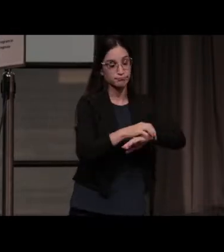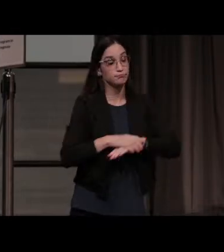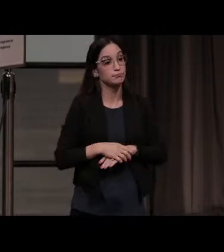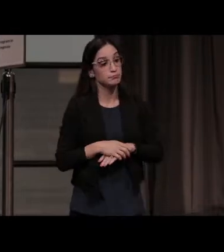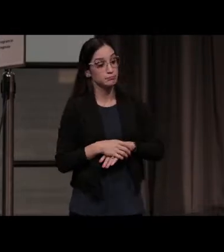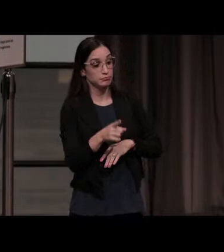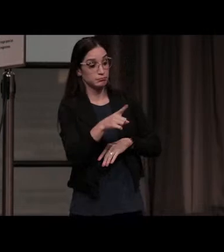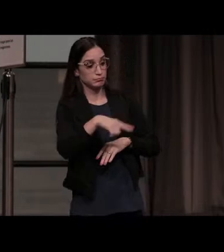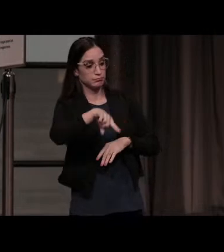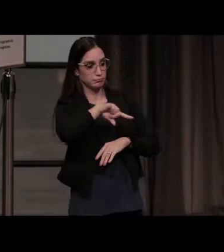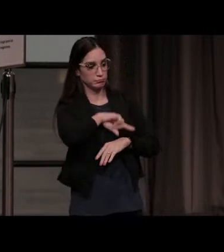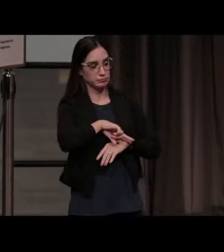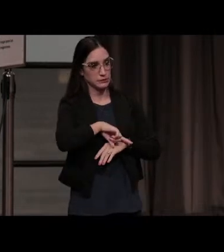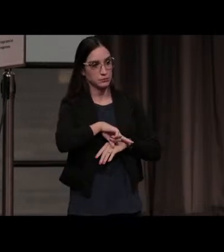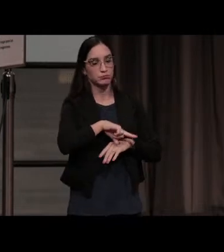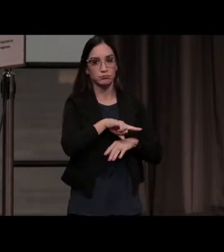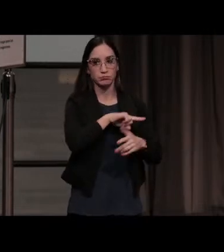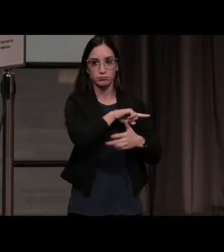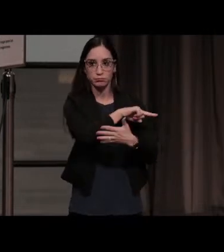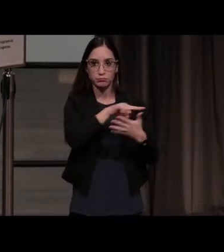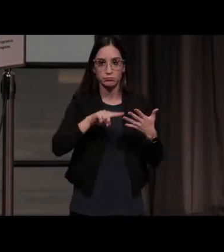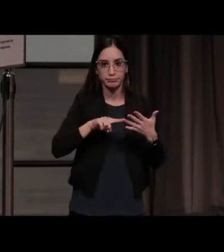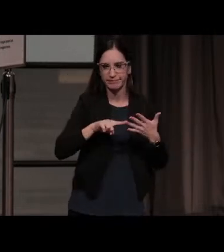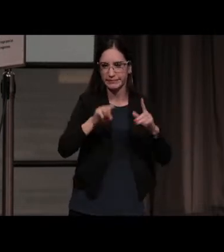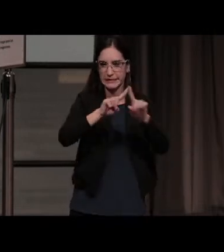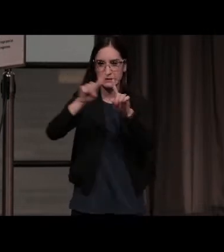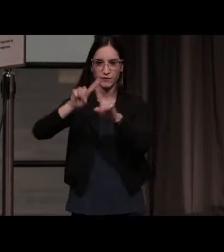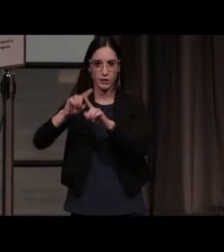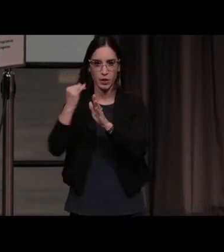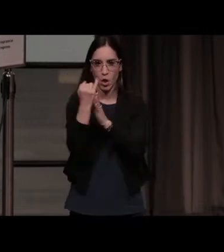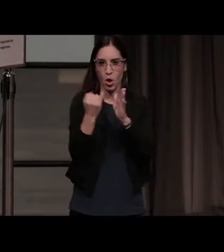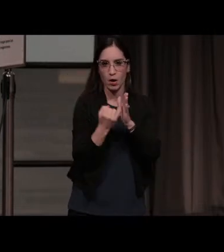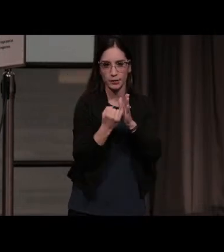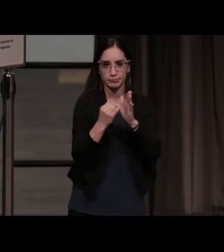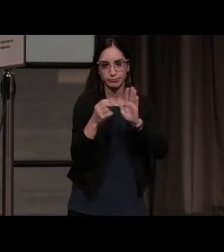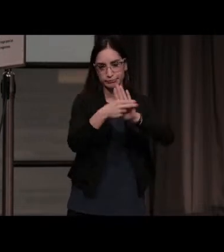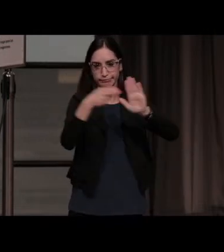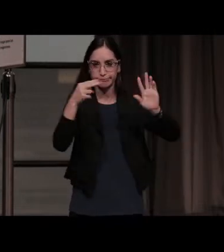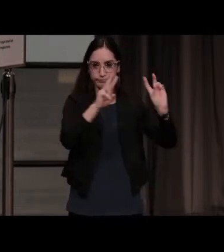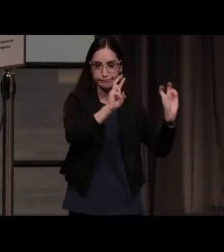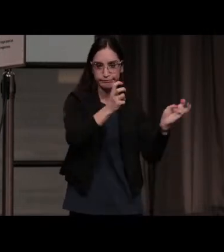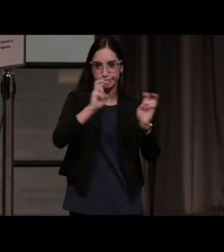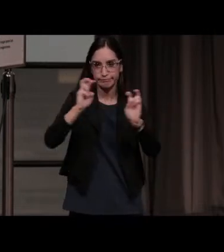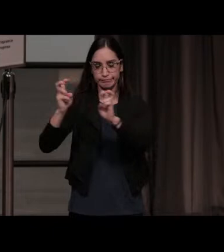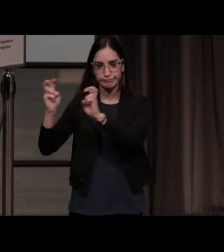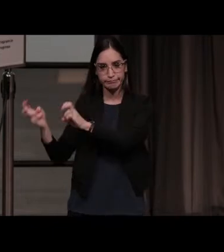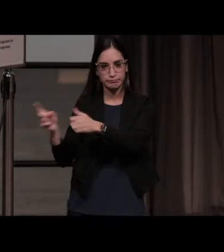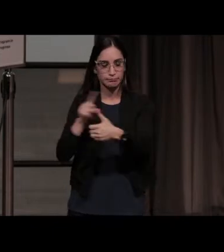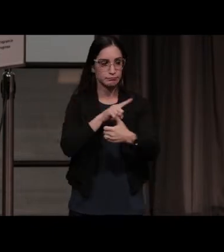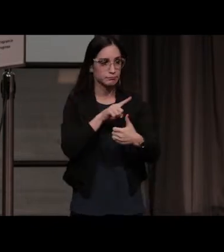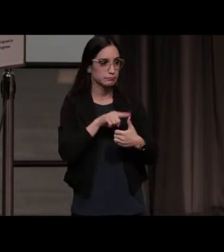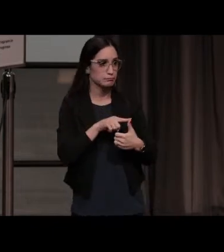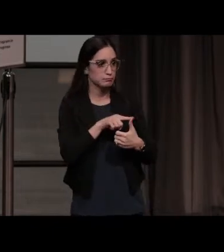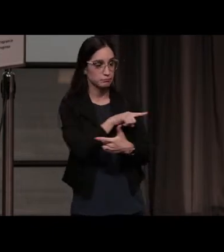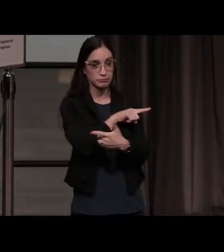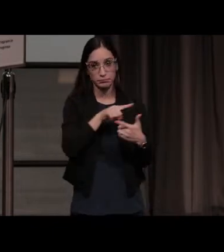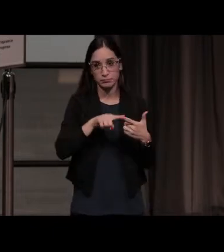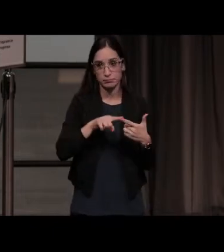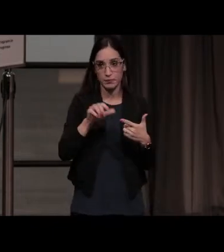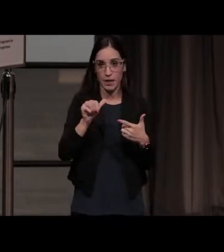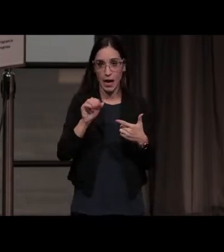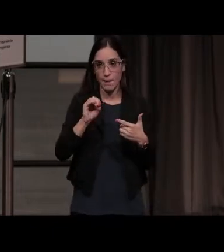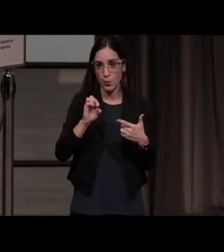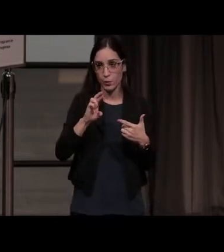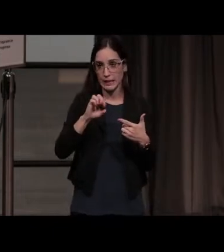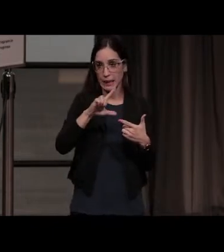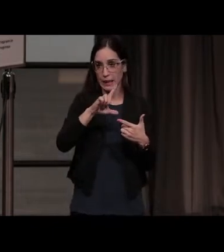Burca, Estas Vendo Coisas, 2019, Pedro Neves Marquez, Amorida, which was